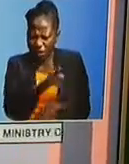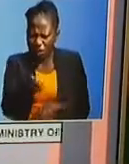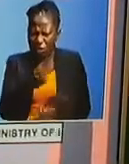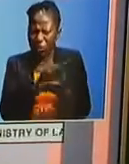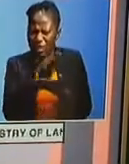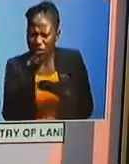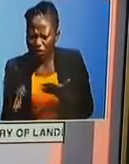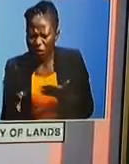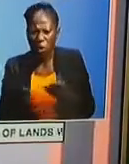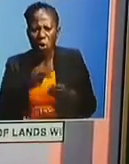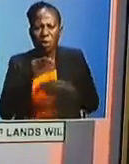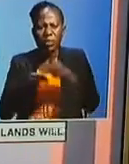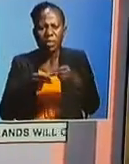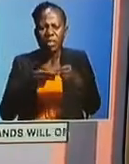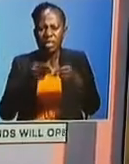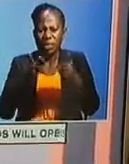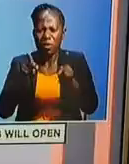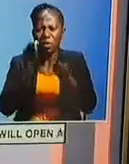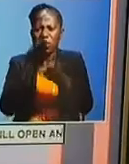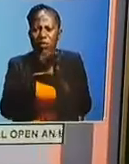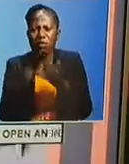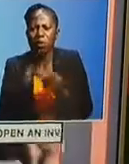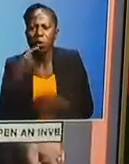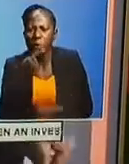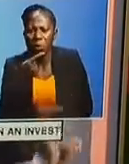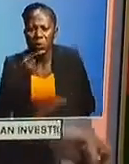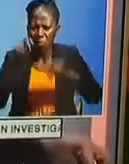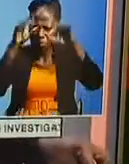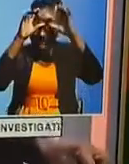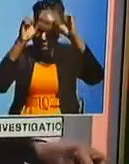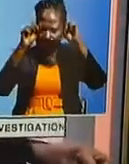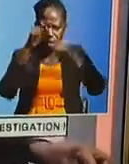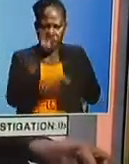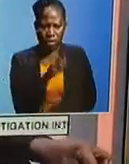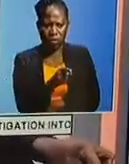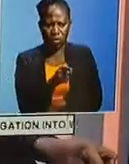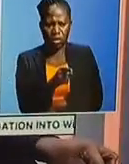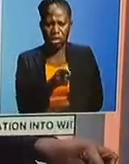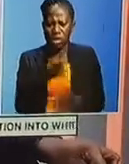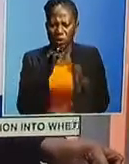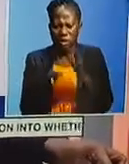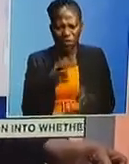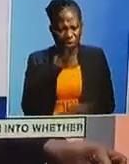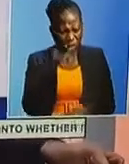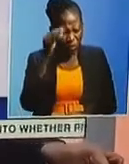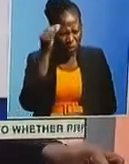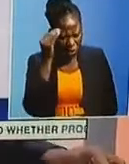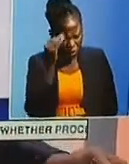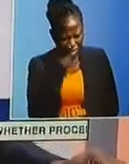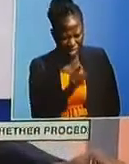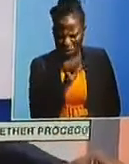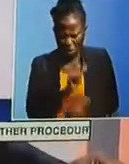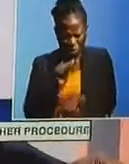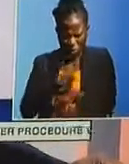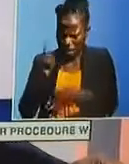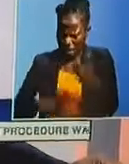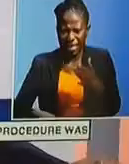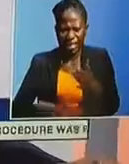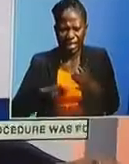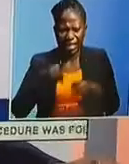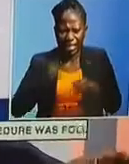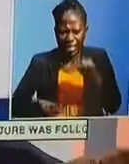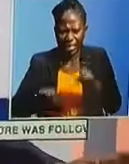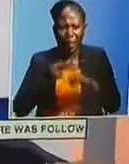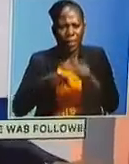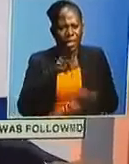who supervises is the head of state. If he believes that a character A is not able to deliver, he will have to remove or replace that person with another person.